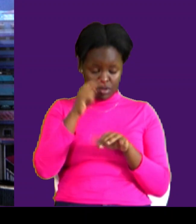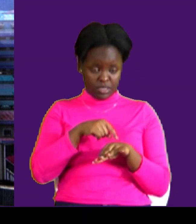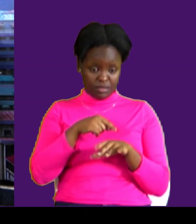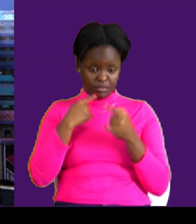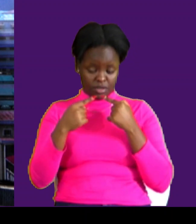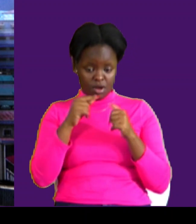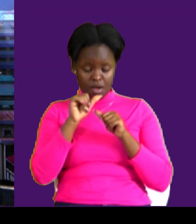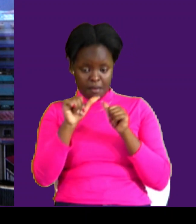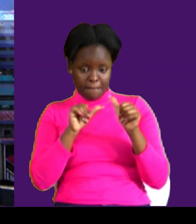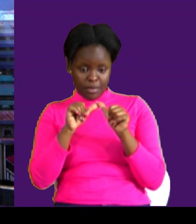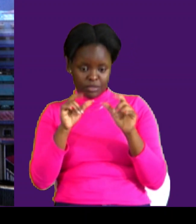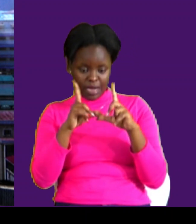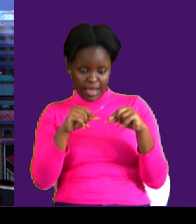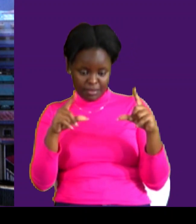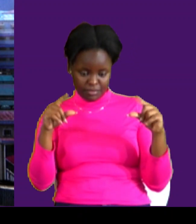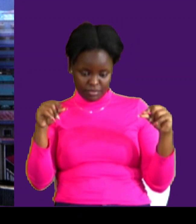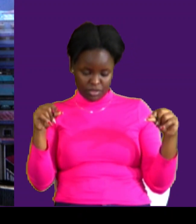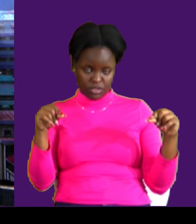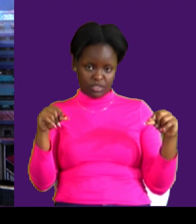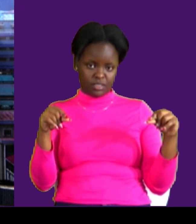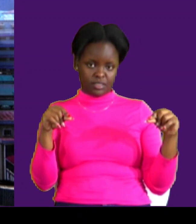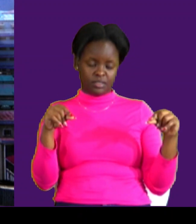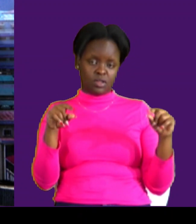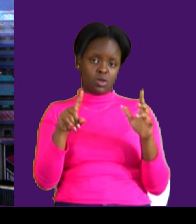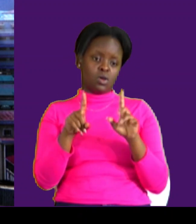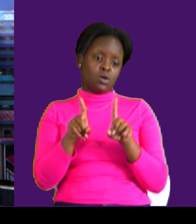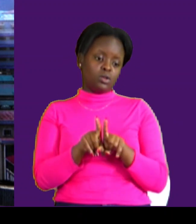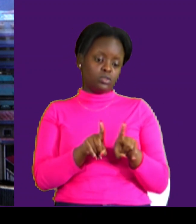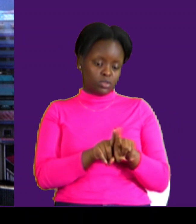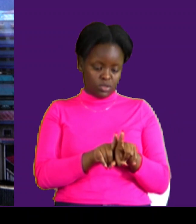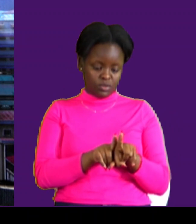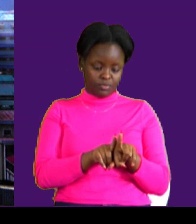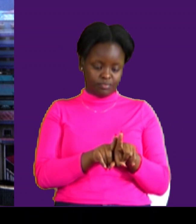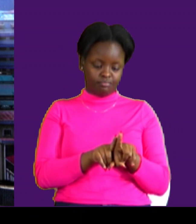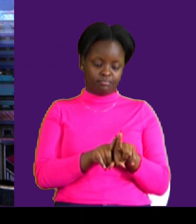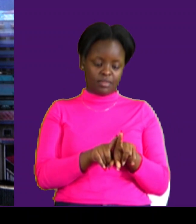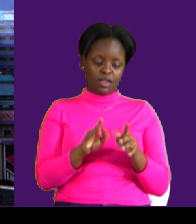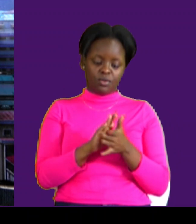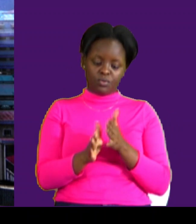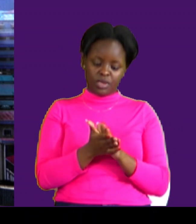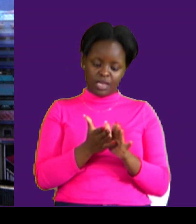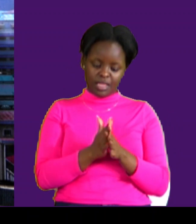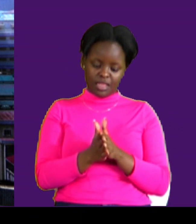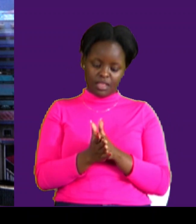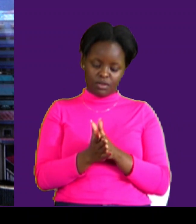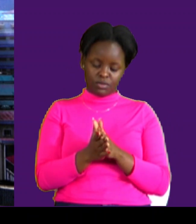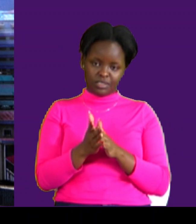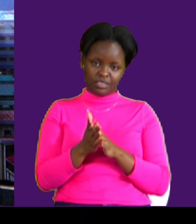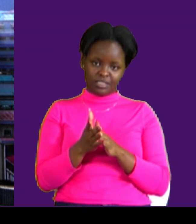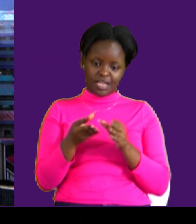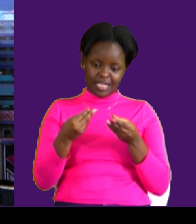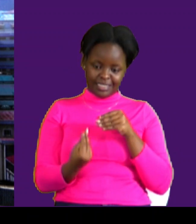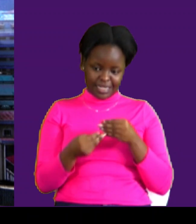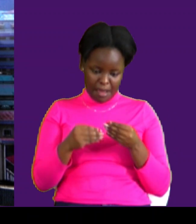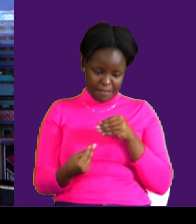about captions, Yeah. also those without disability,